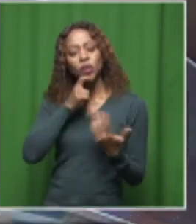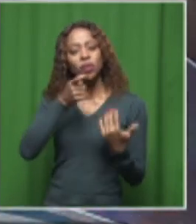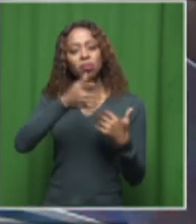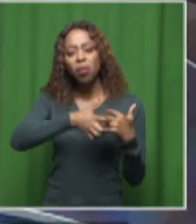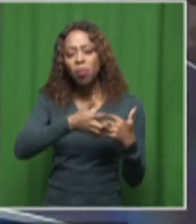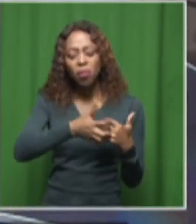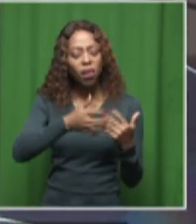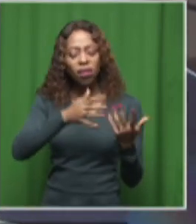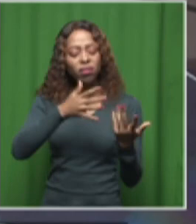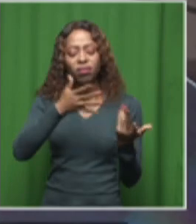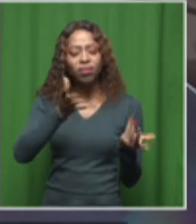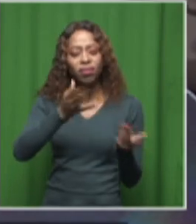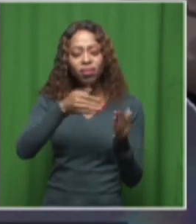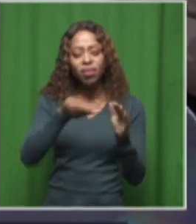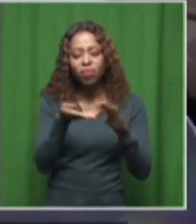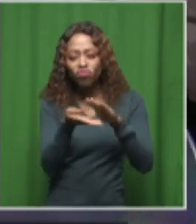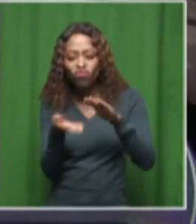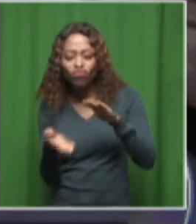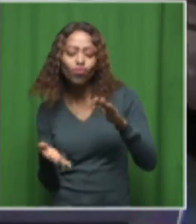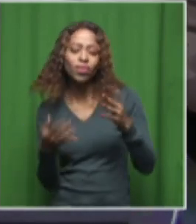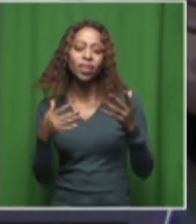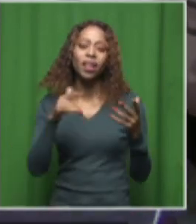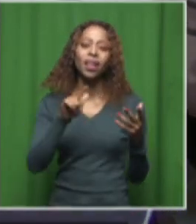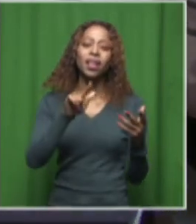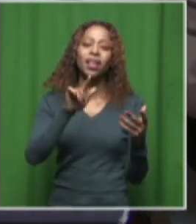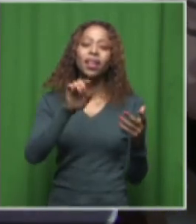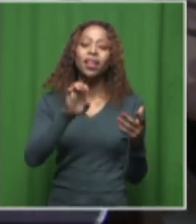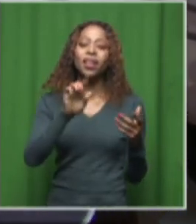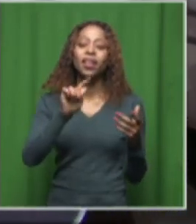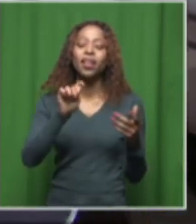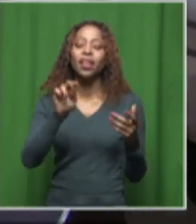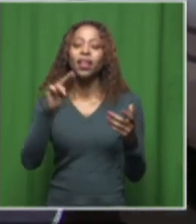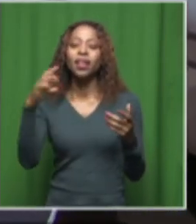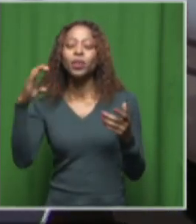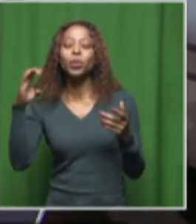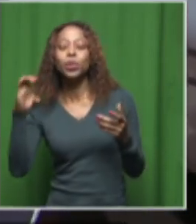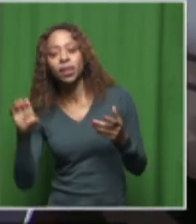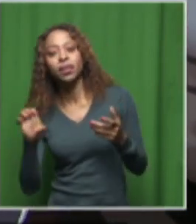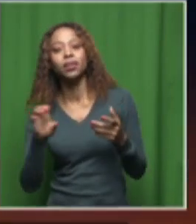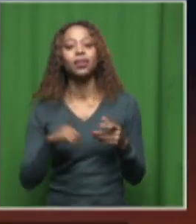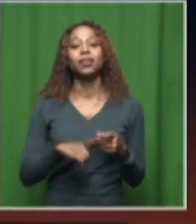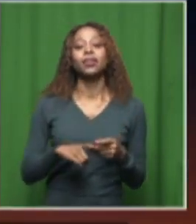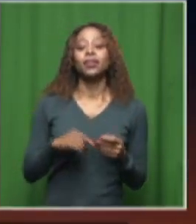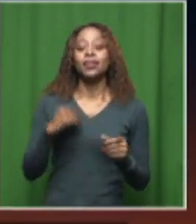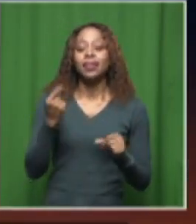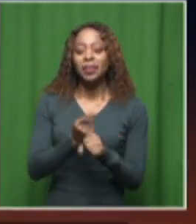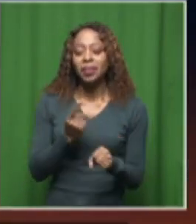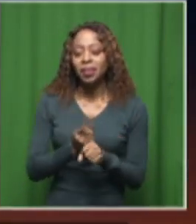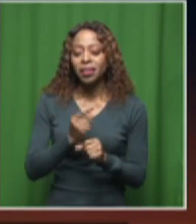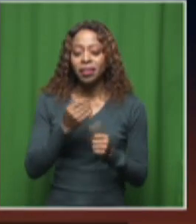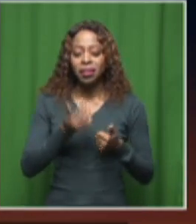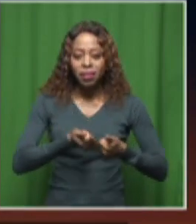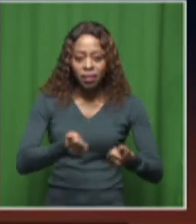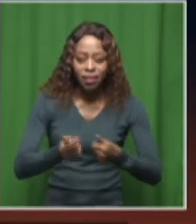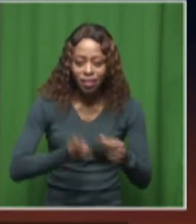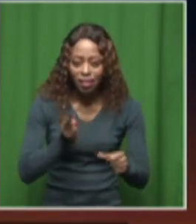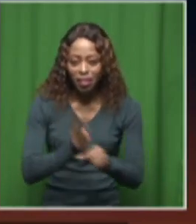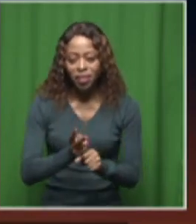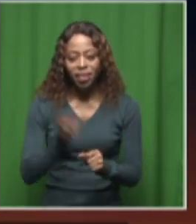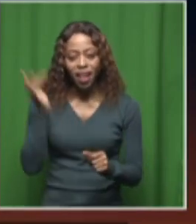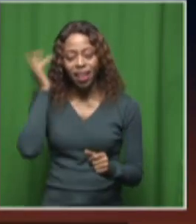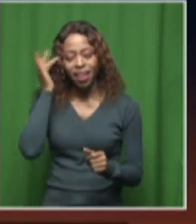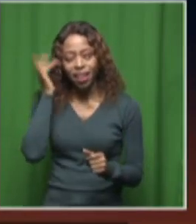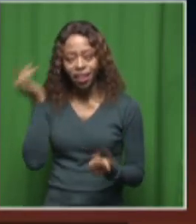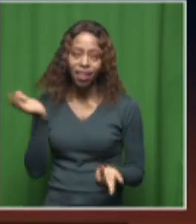with some patty and some lettuce. It means that it's a healthier version, and the kids are not always getting the retarded bread